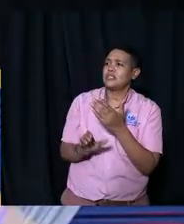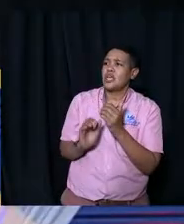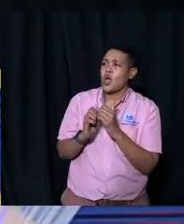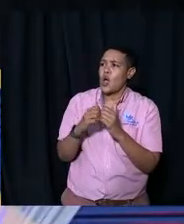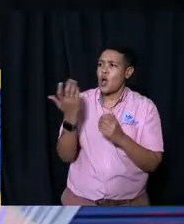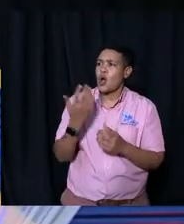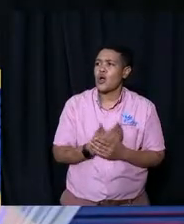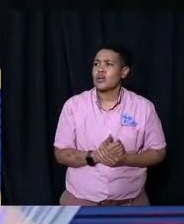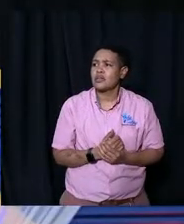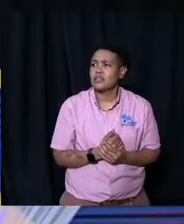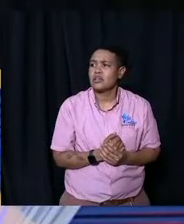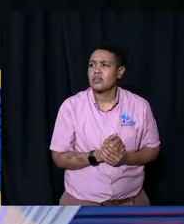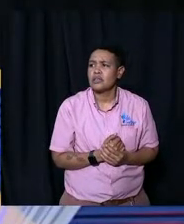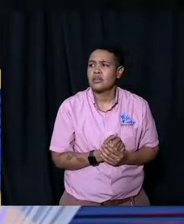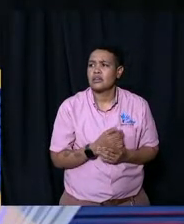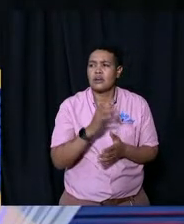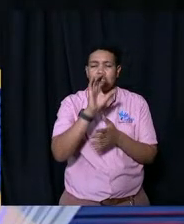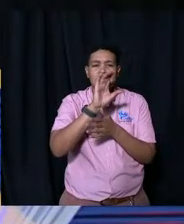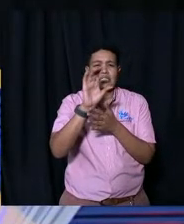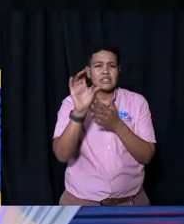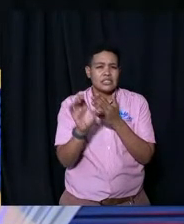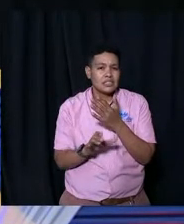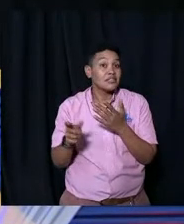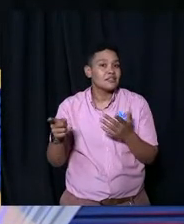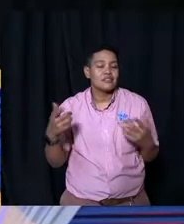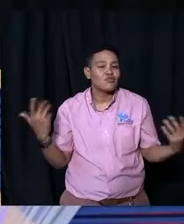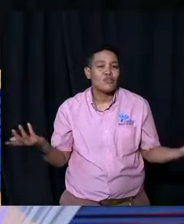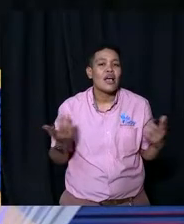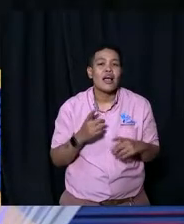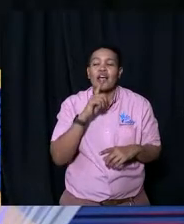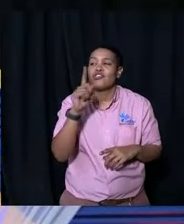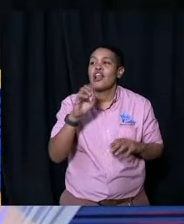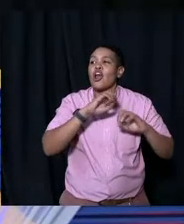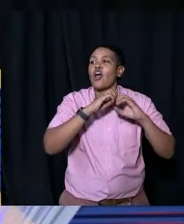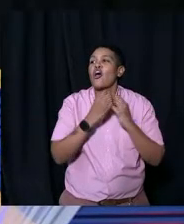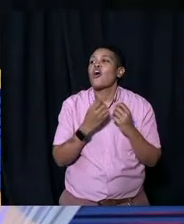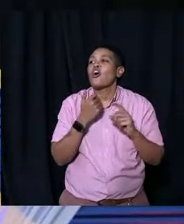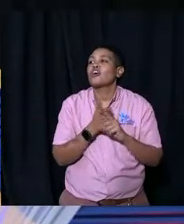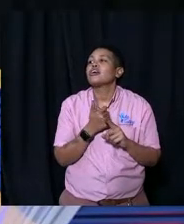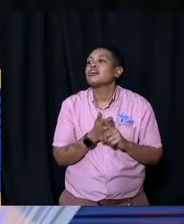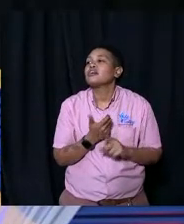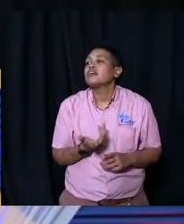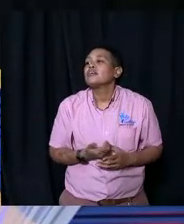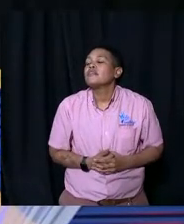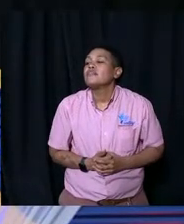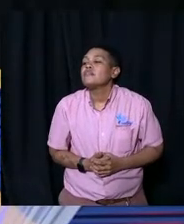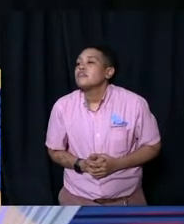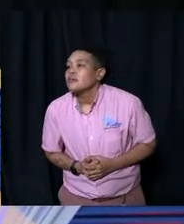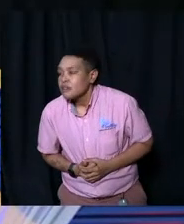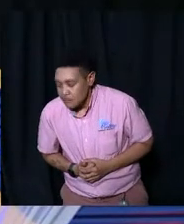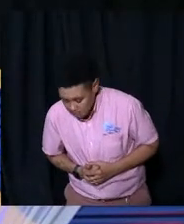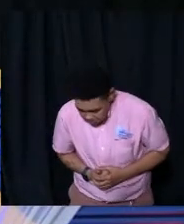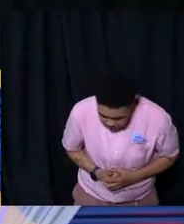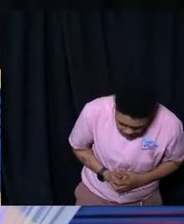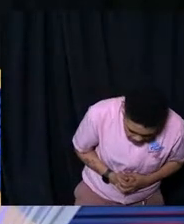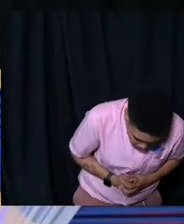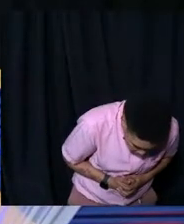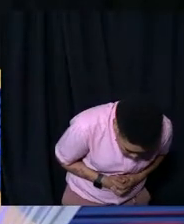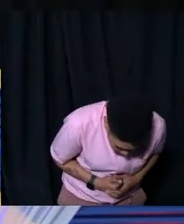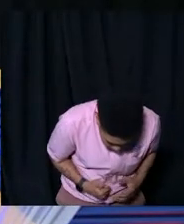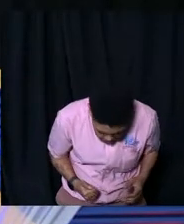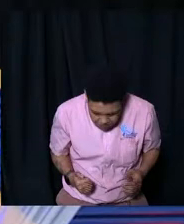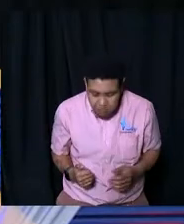So the five C's is an organization, a regional organization. Where is it